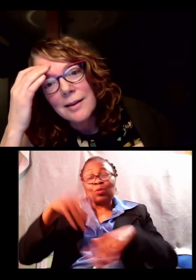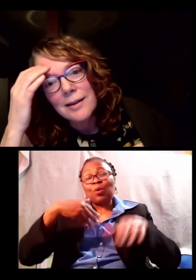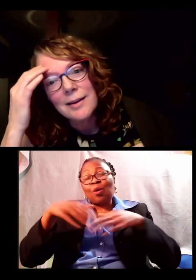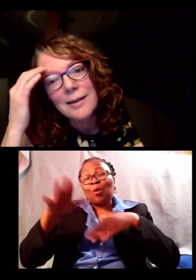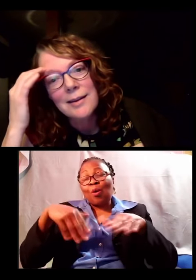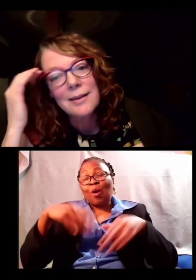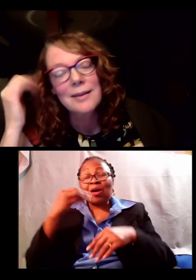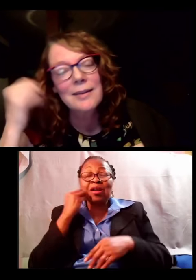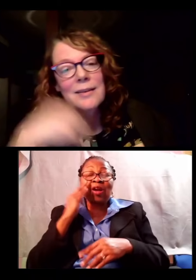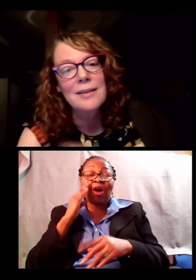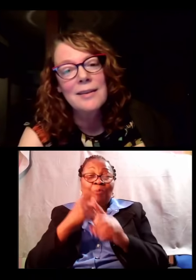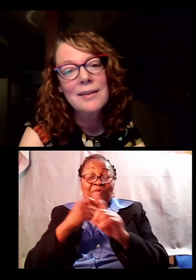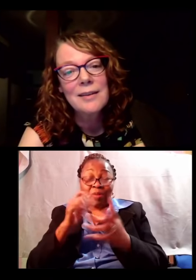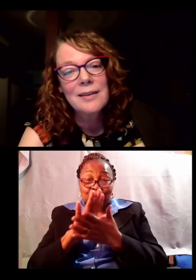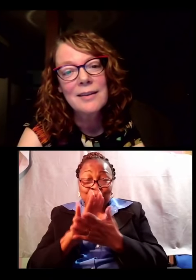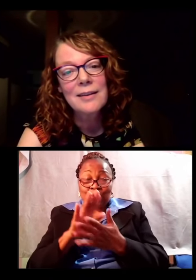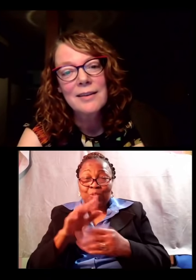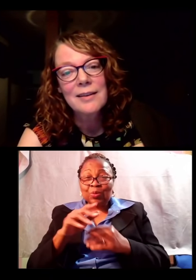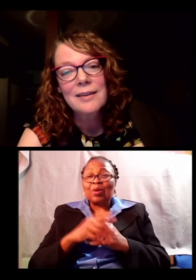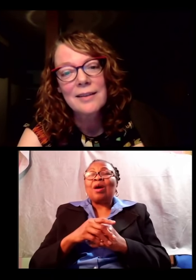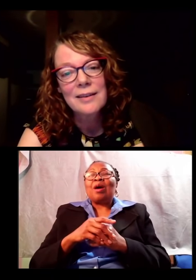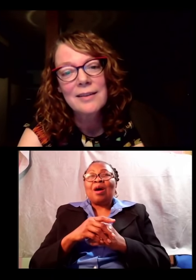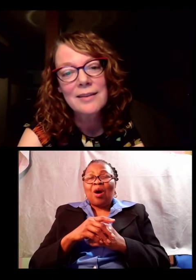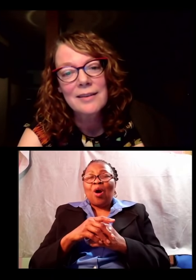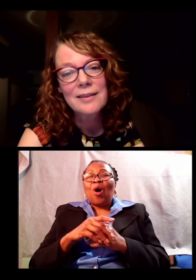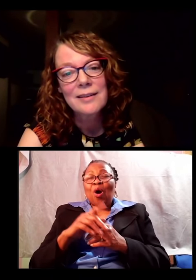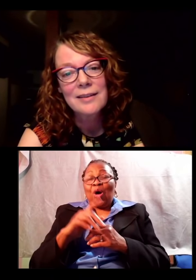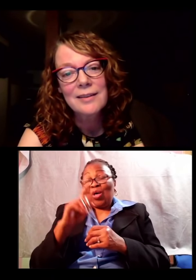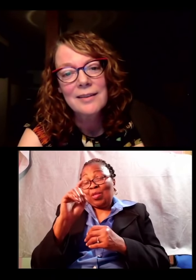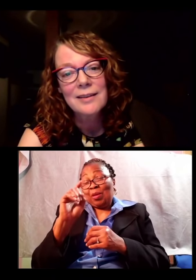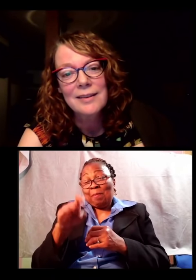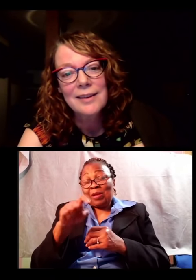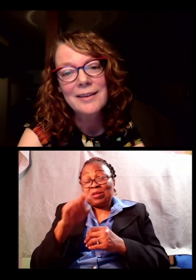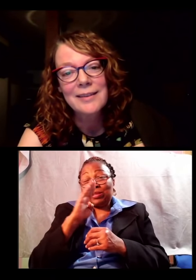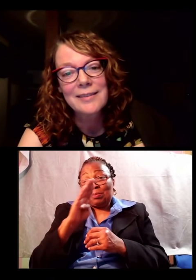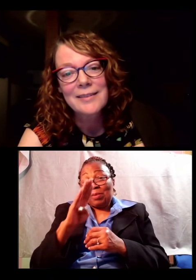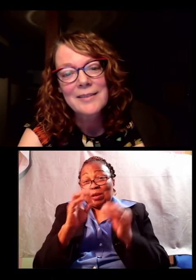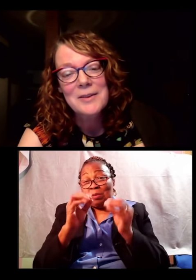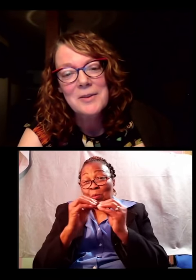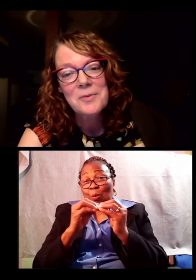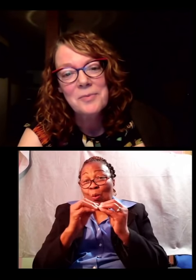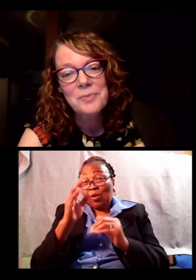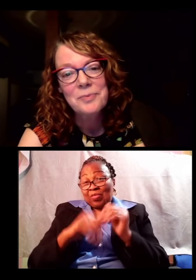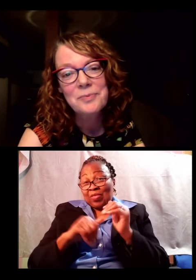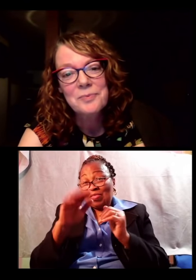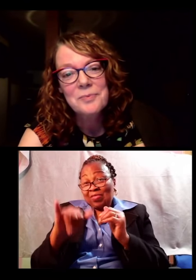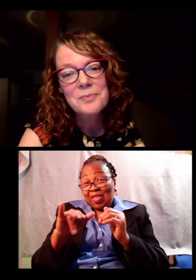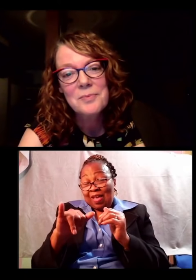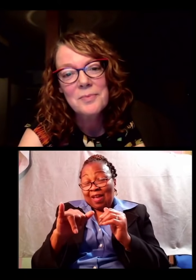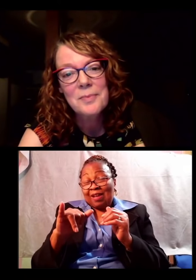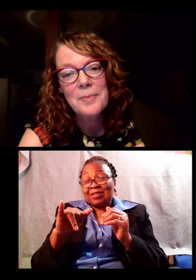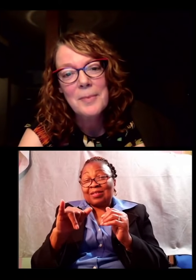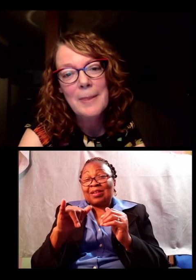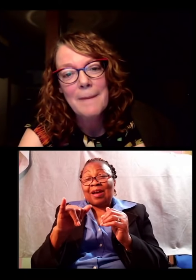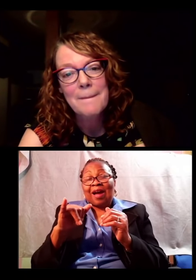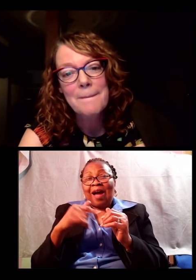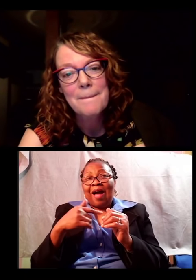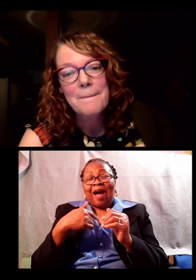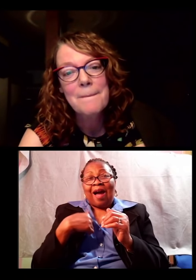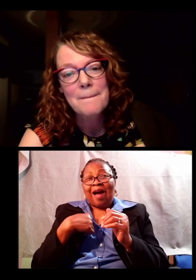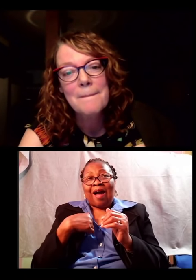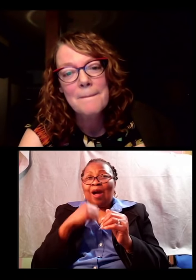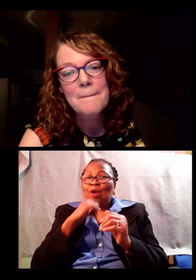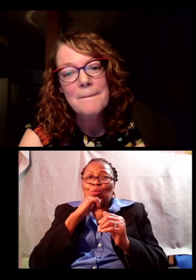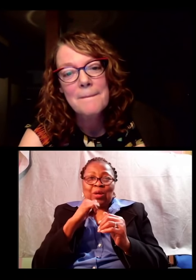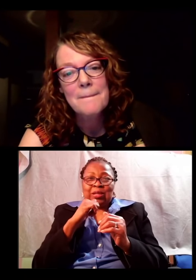story. There must be more to it than that. Those things don't just happen. Yeah. So I was an early reader,